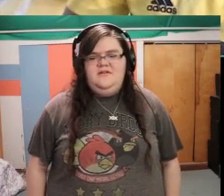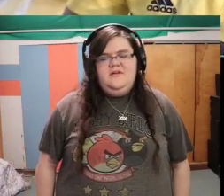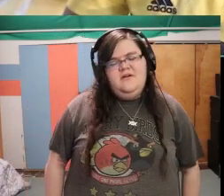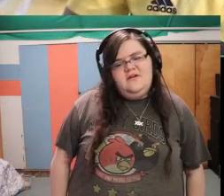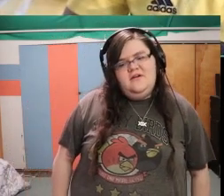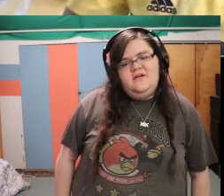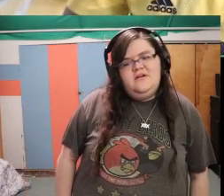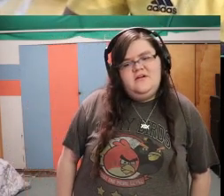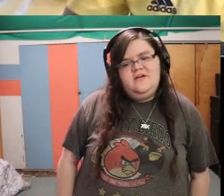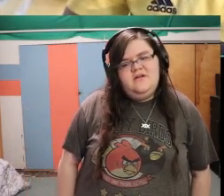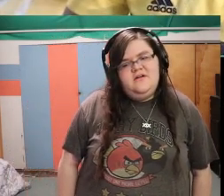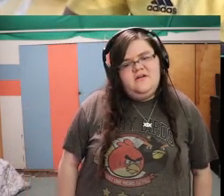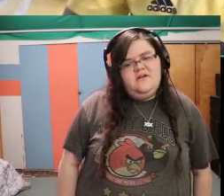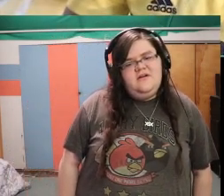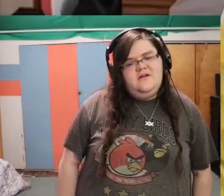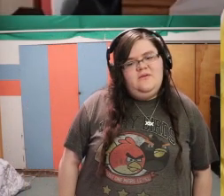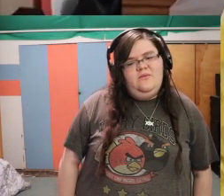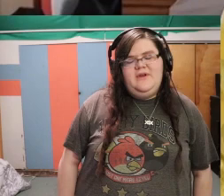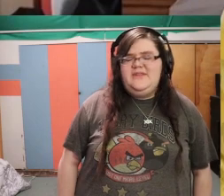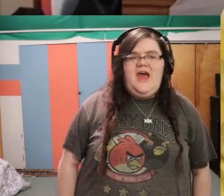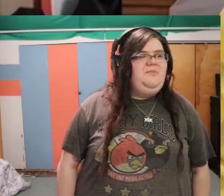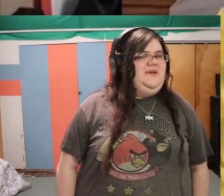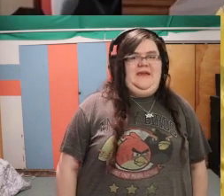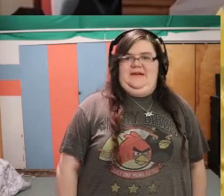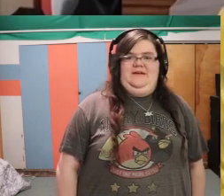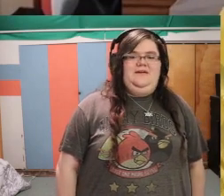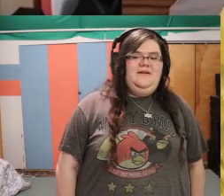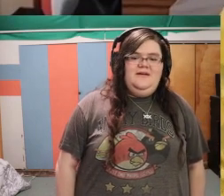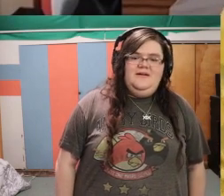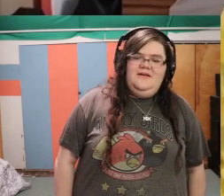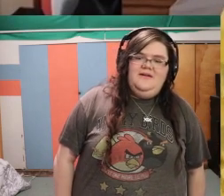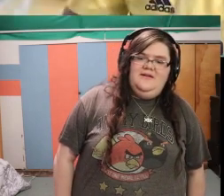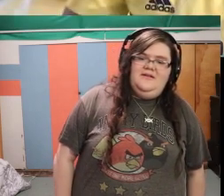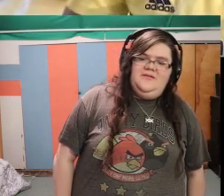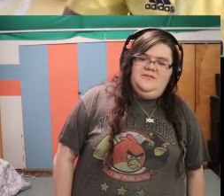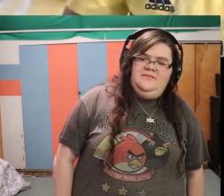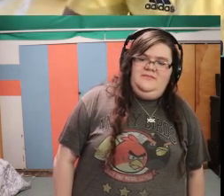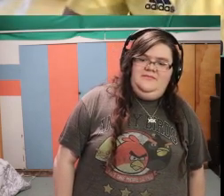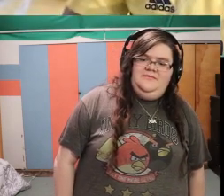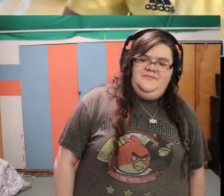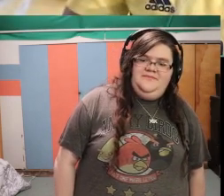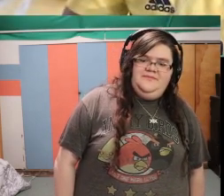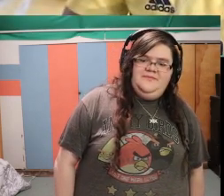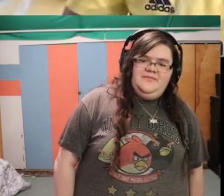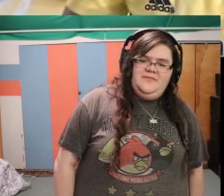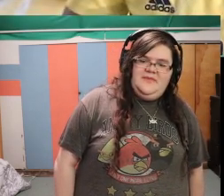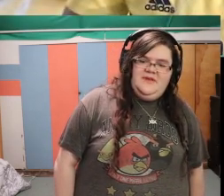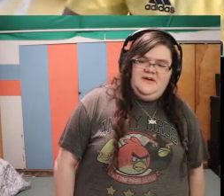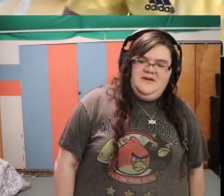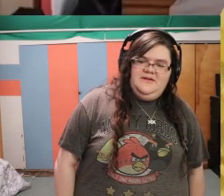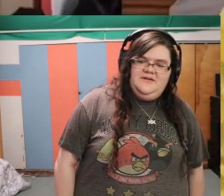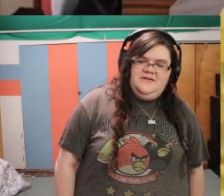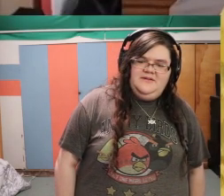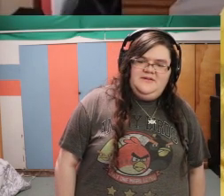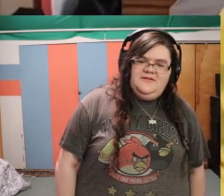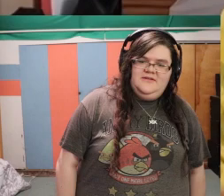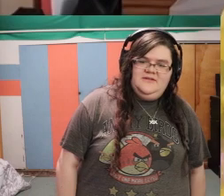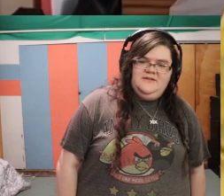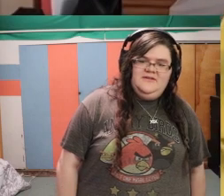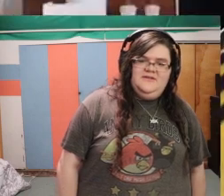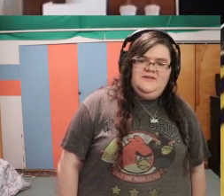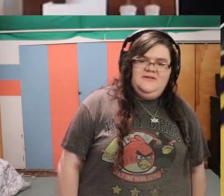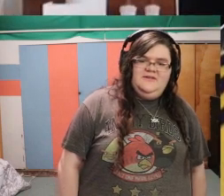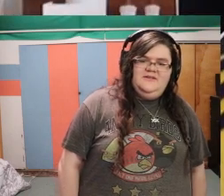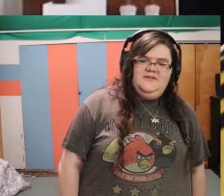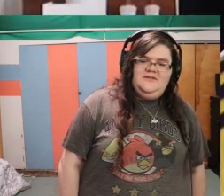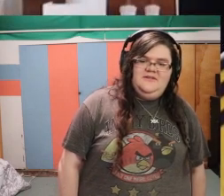know, we're gonna get a slap of vitamin C tablet in there as well. Oh, what is happening? Oh my god. What are you... jump to drink it all or jump to have a sit? Yeah, go for it, down